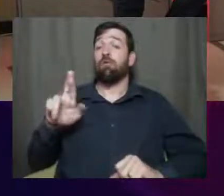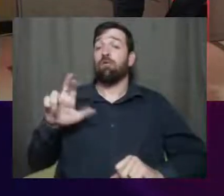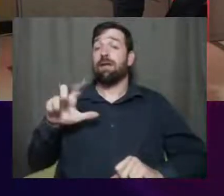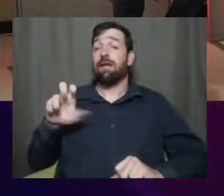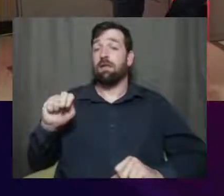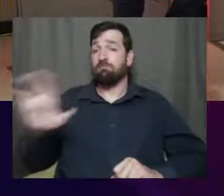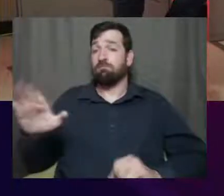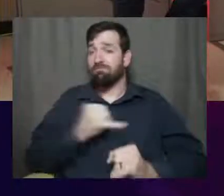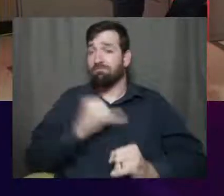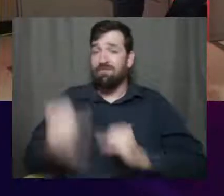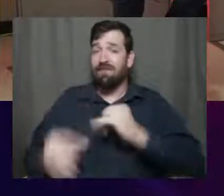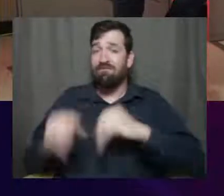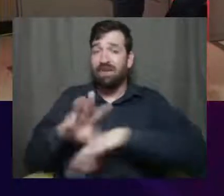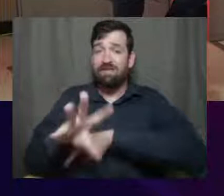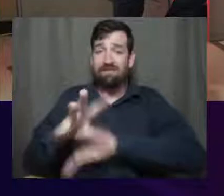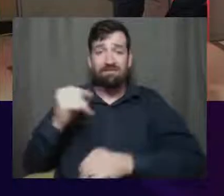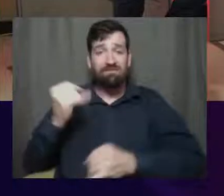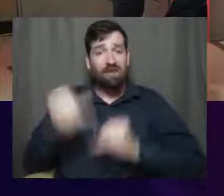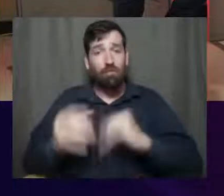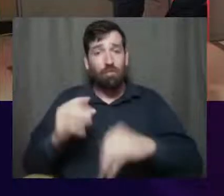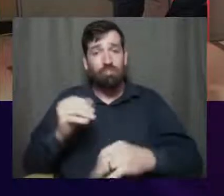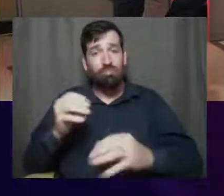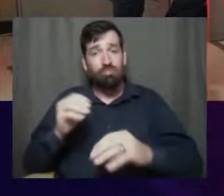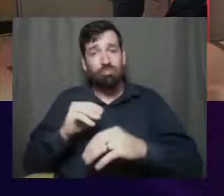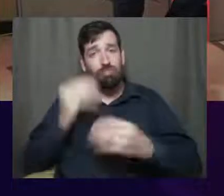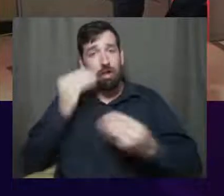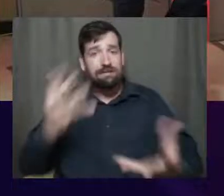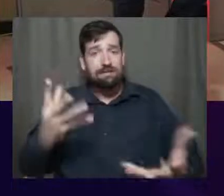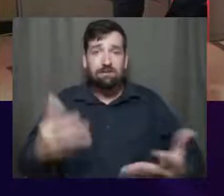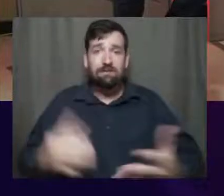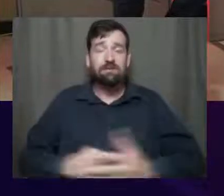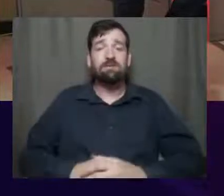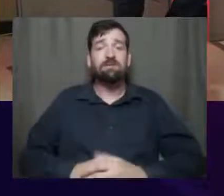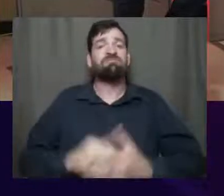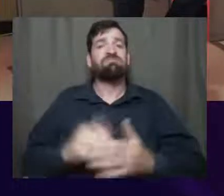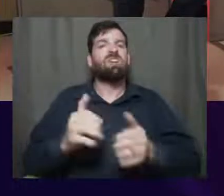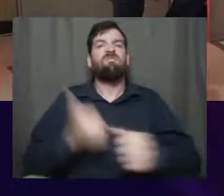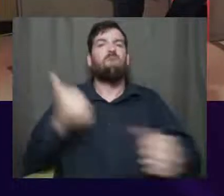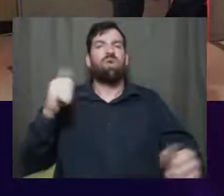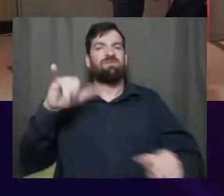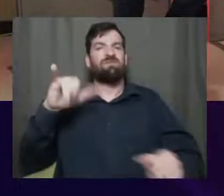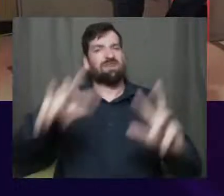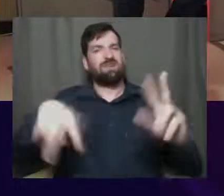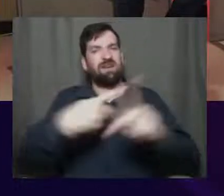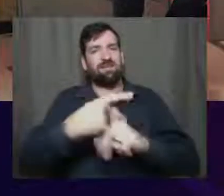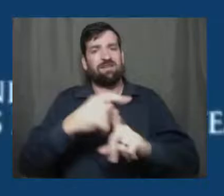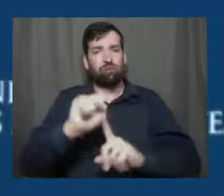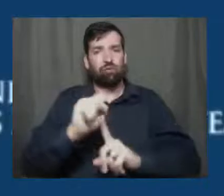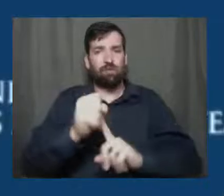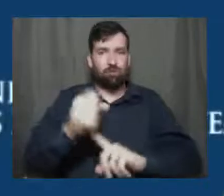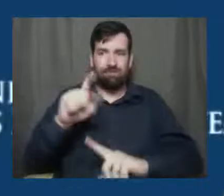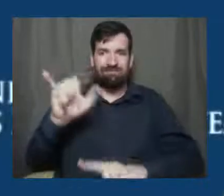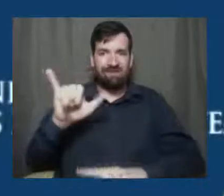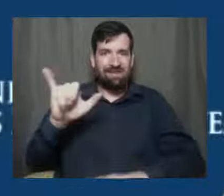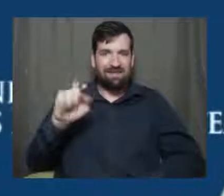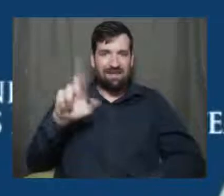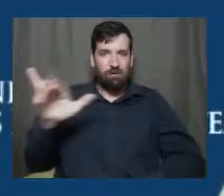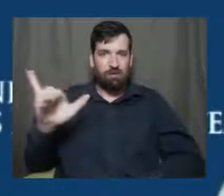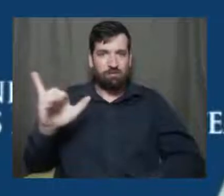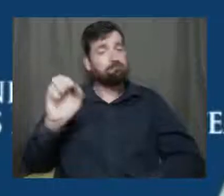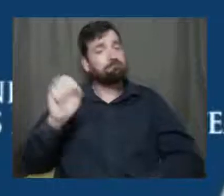today, final thoughts on how we can avoid being in a situation like our patient Terry.